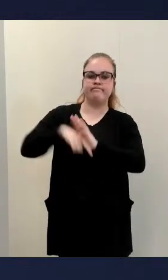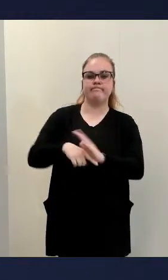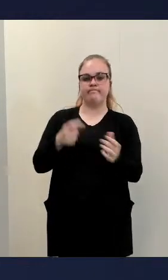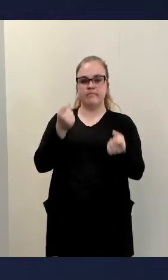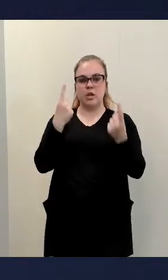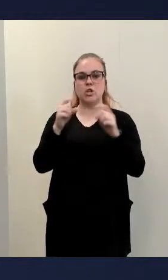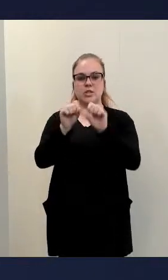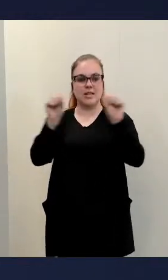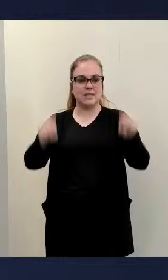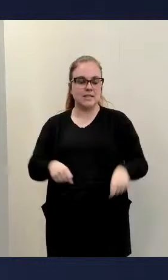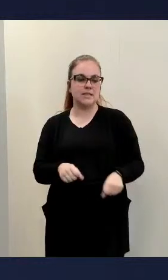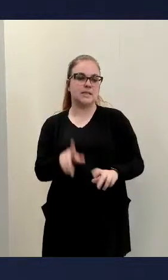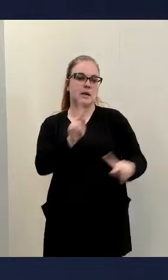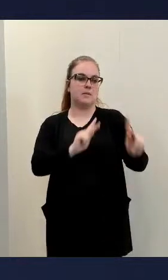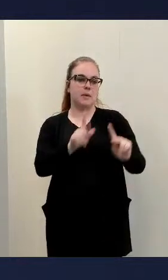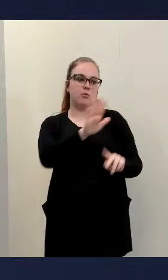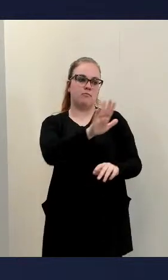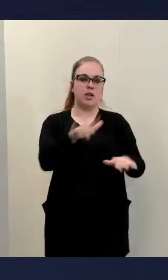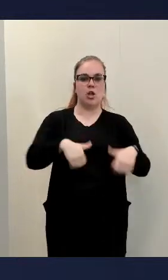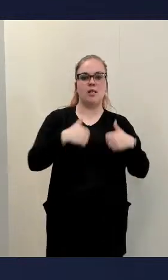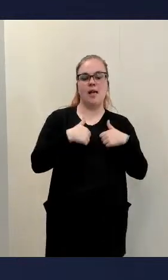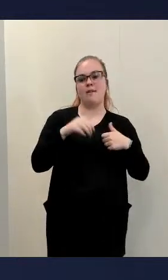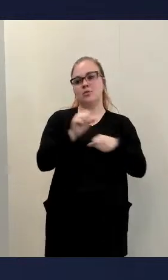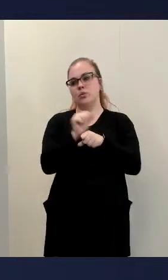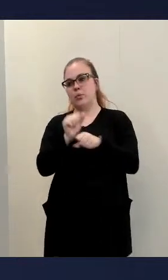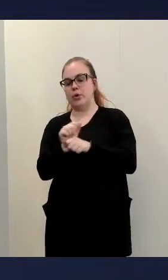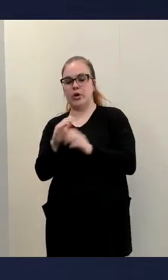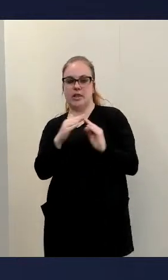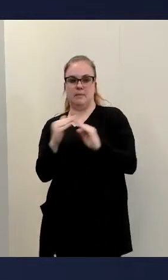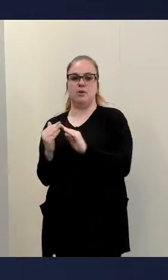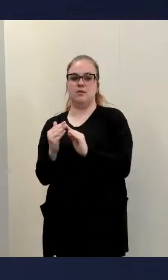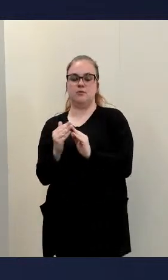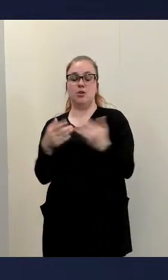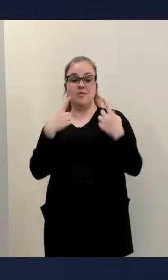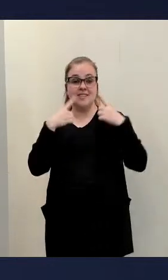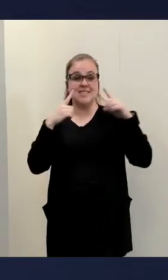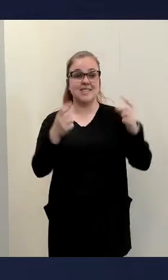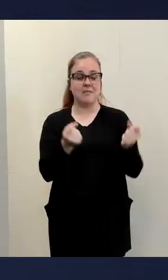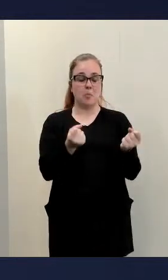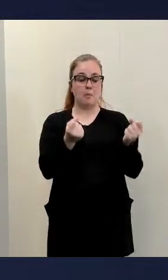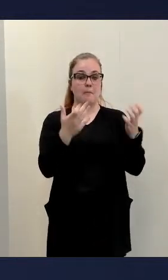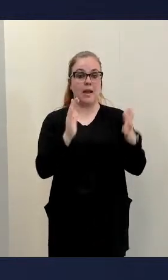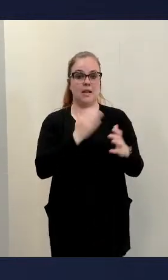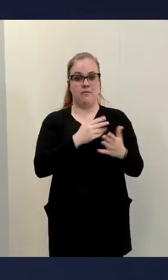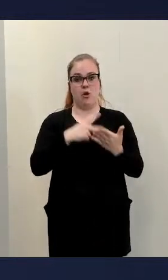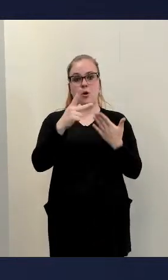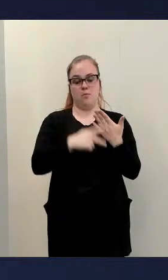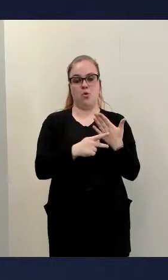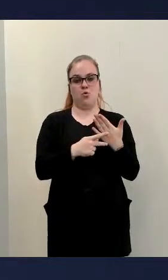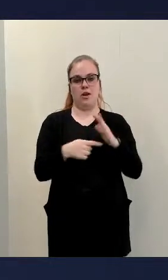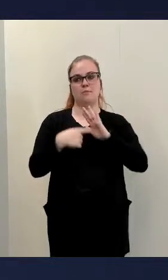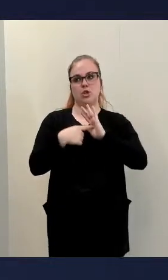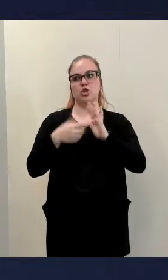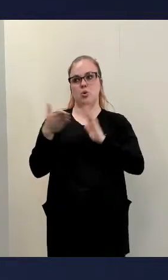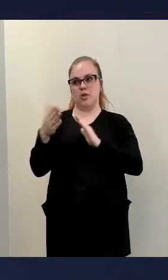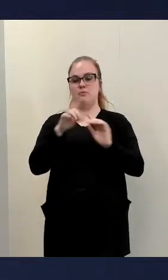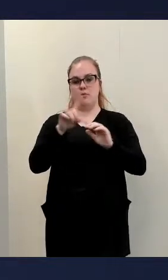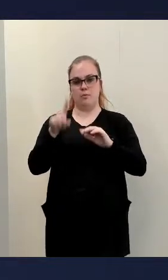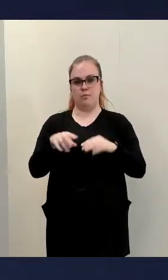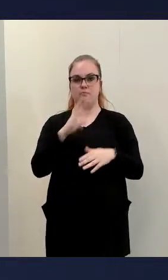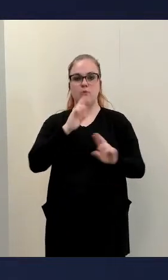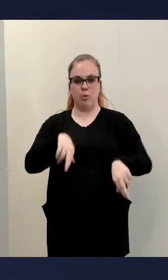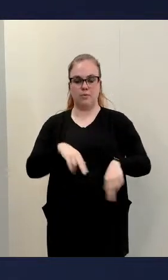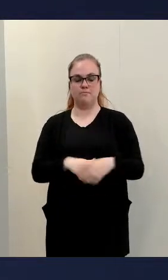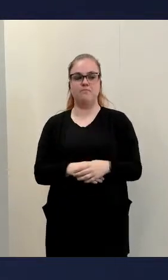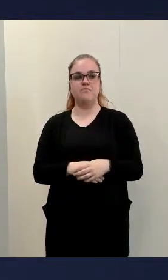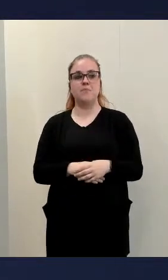where people live and work in our community. So the successes of many of our innovative programs are featured in this report. So